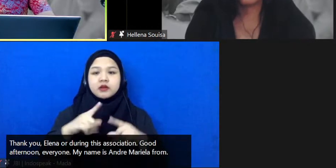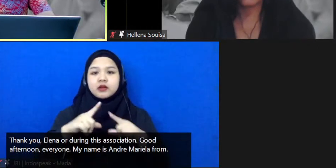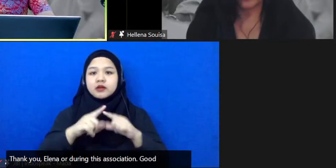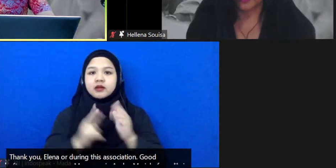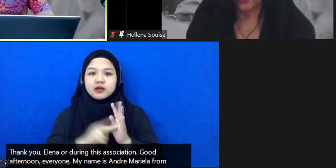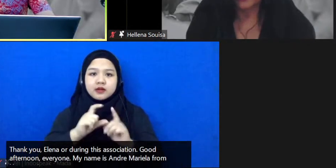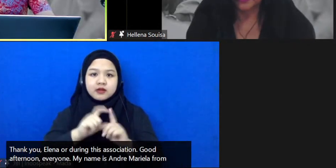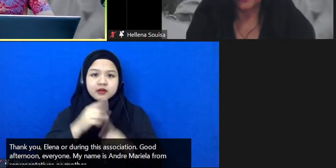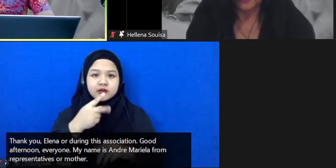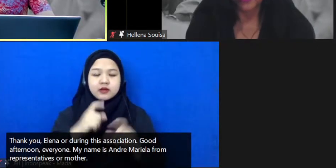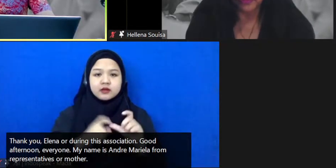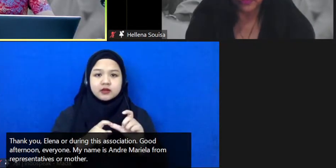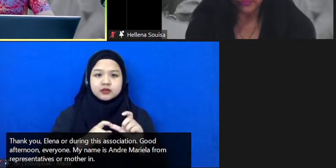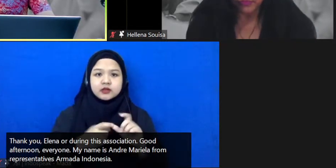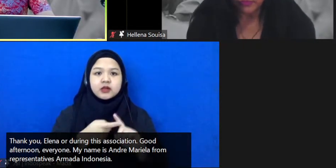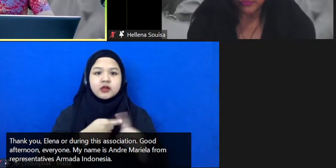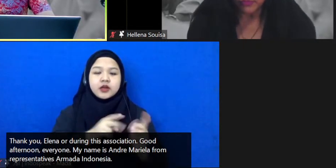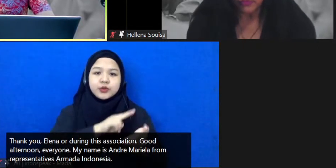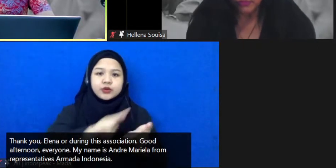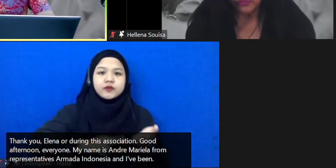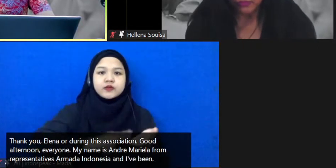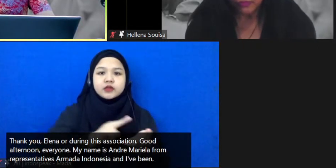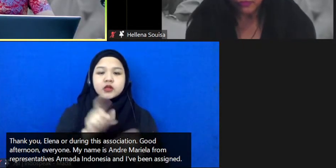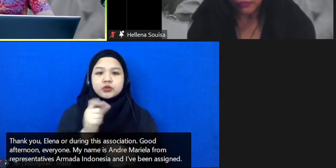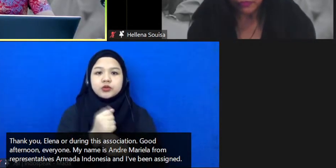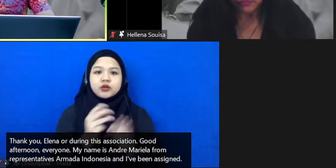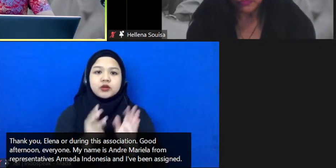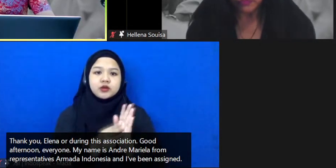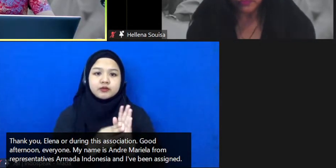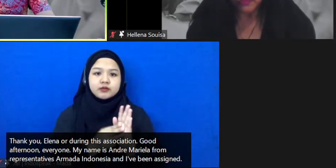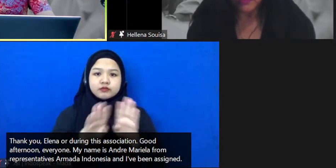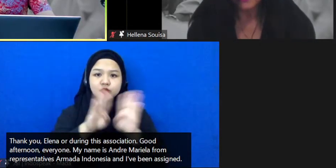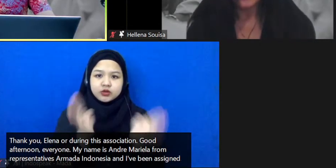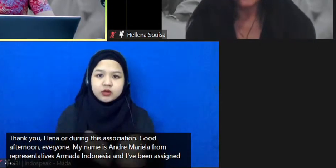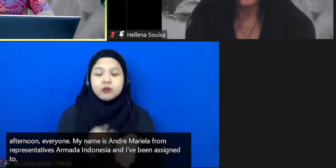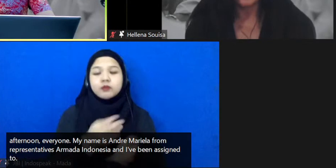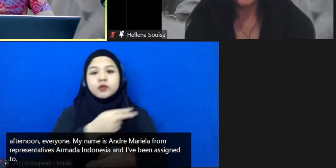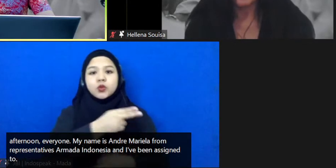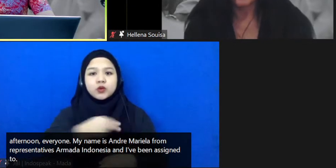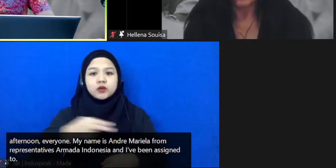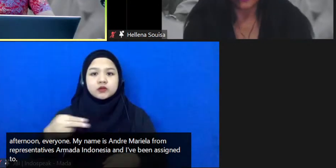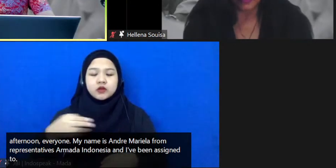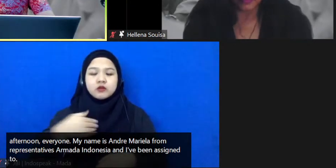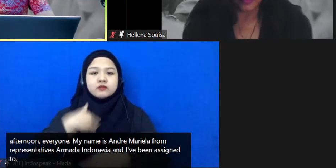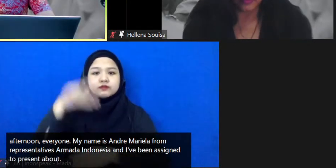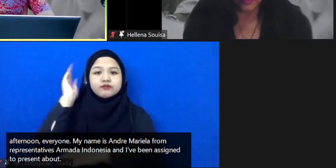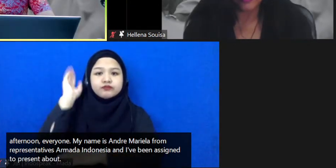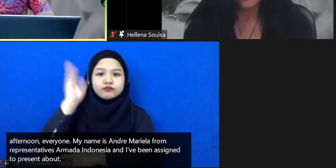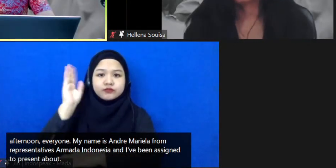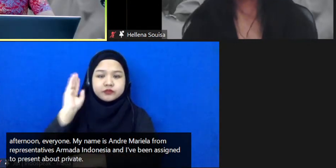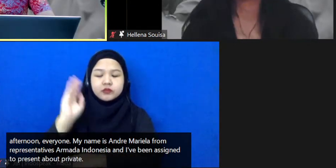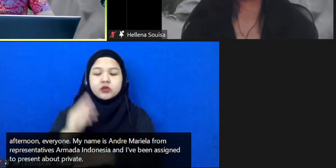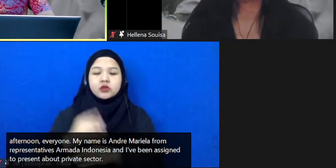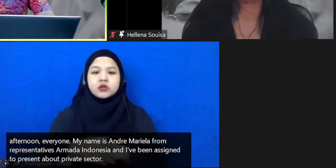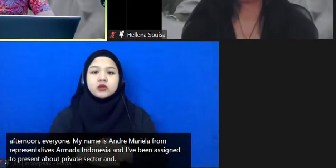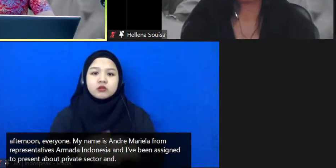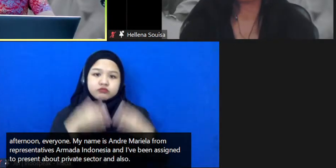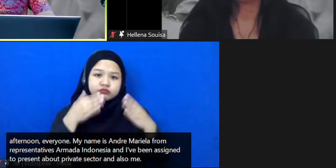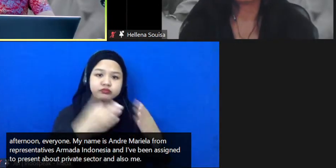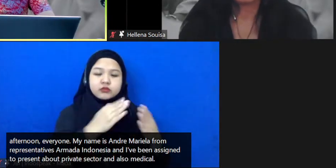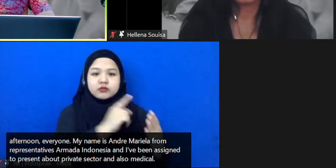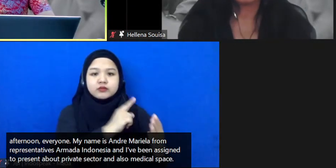Gadjah Mada, Indonesia, and I've been assigned to present about the private sector and also